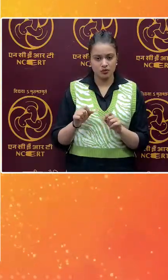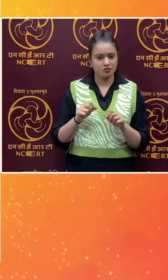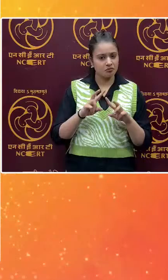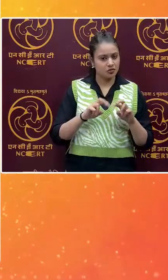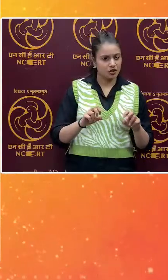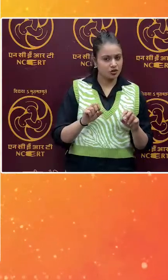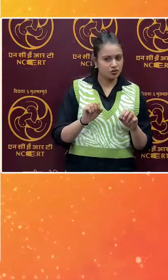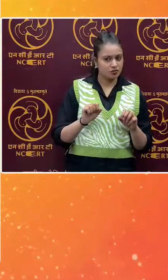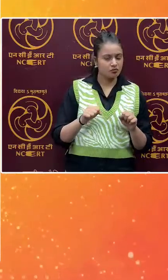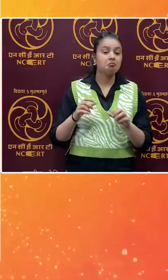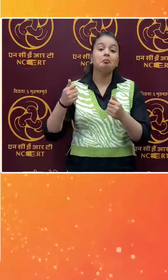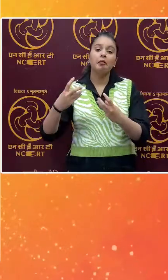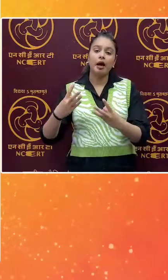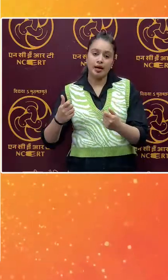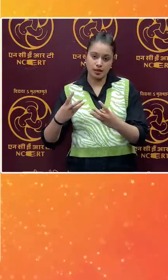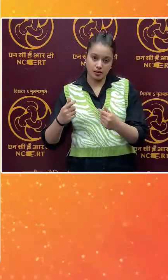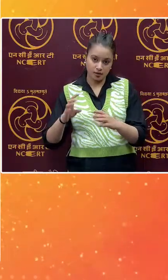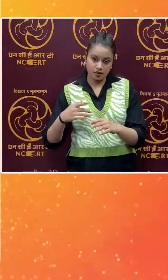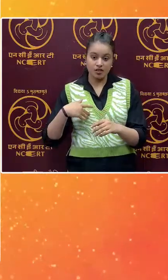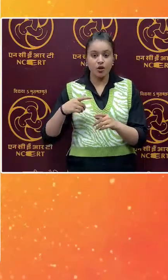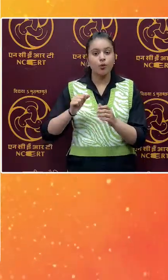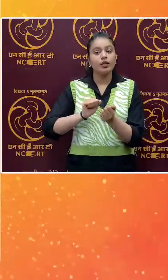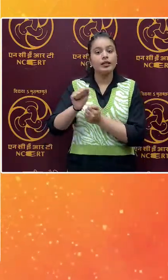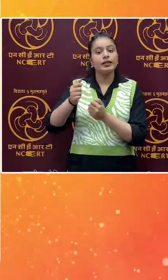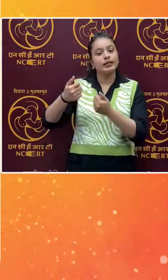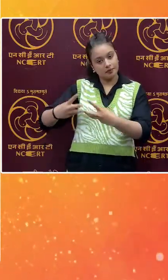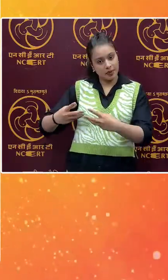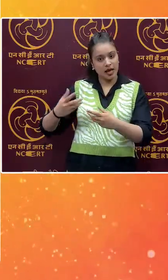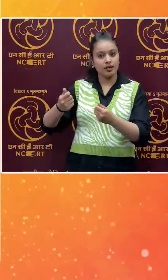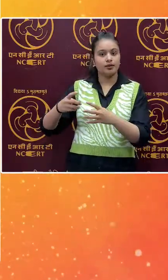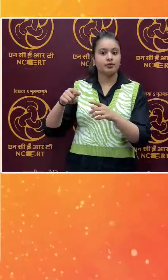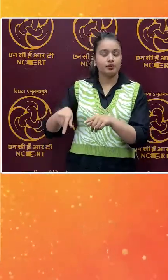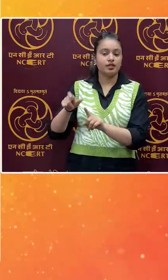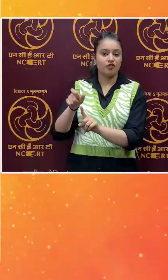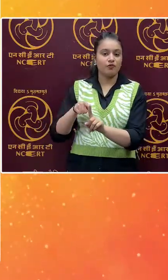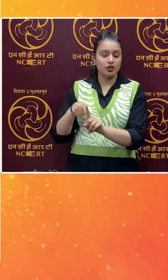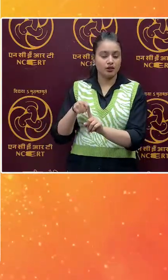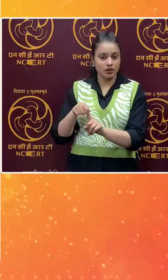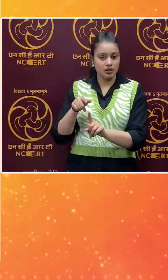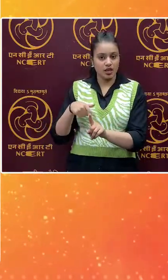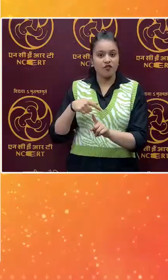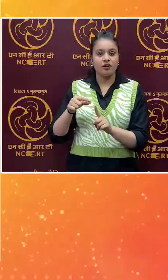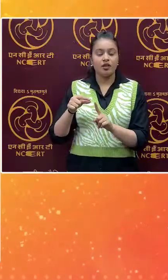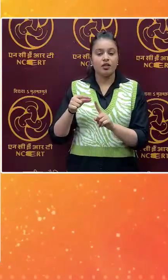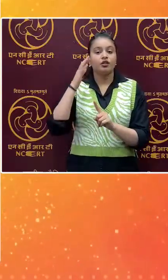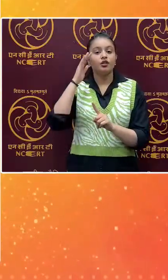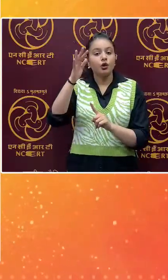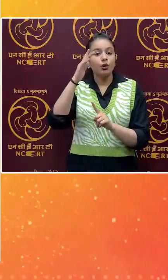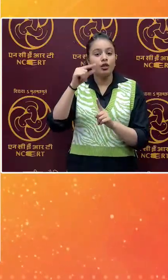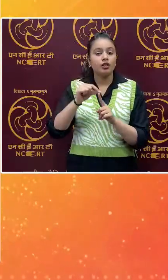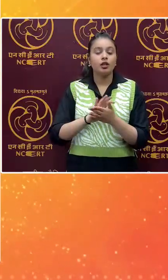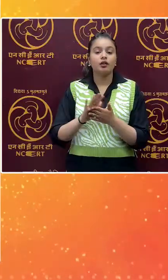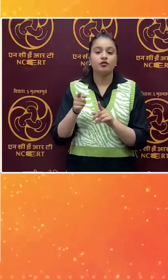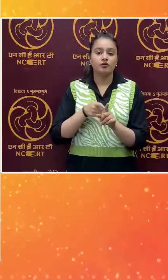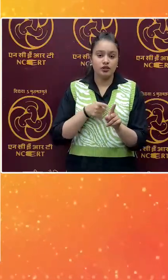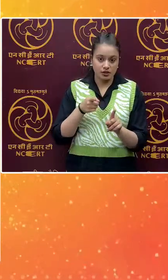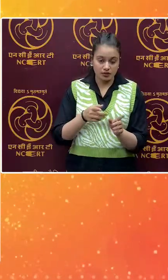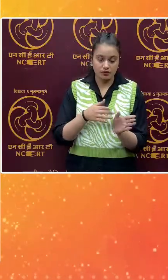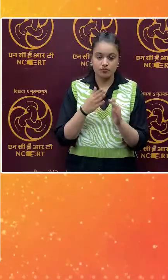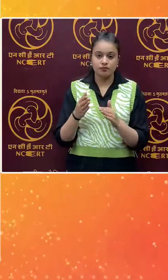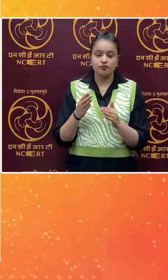was a mathematician. His Okay. degree is in mathematics. mathematics. Yes, He works in theoretical physics. he works. Dirac was a